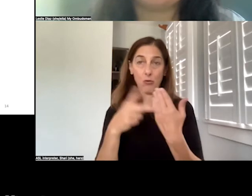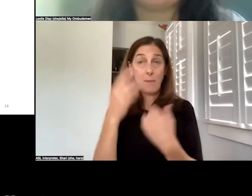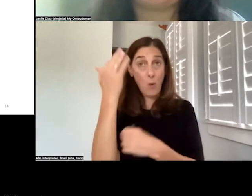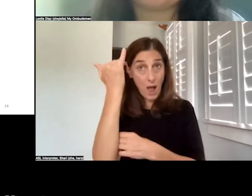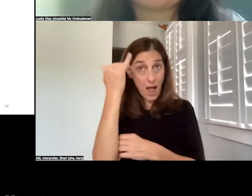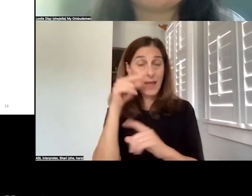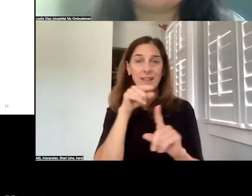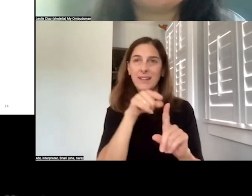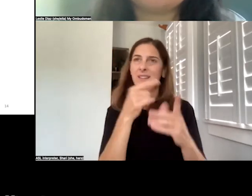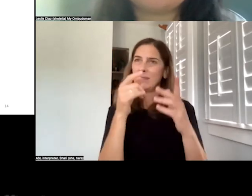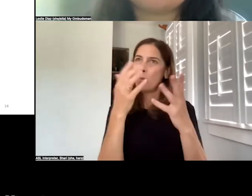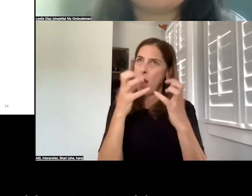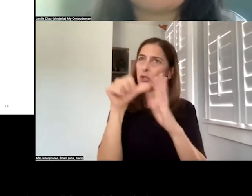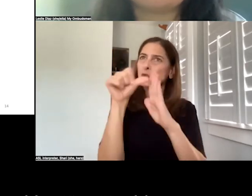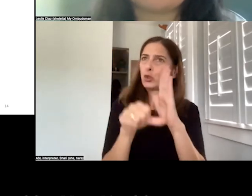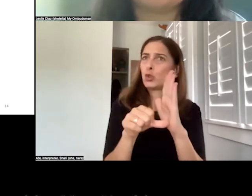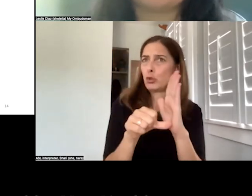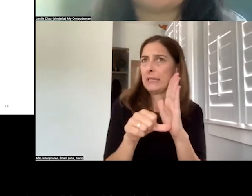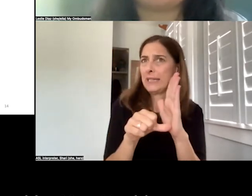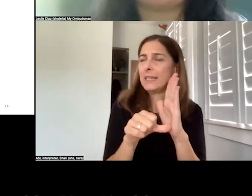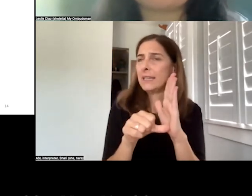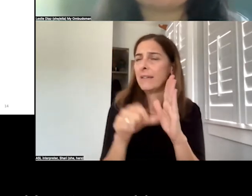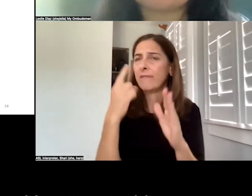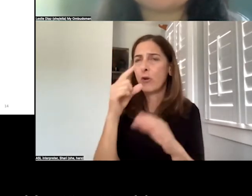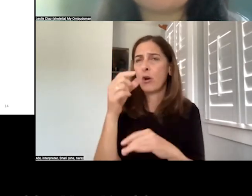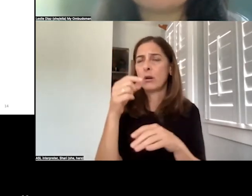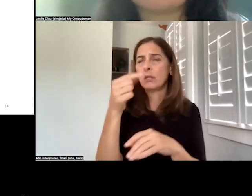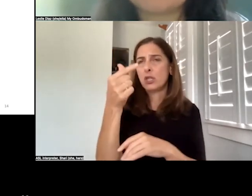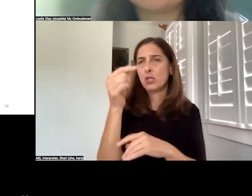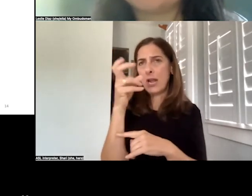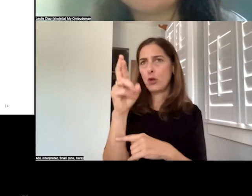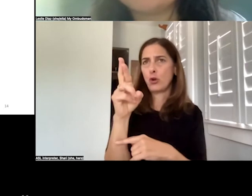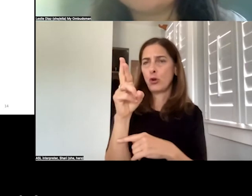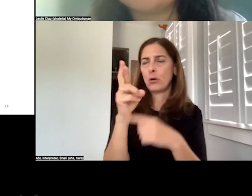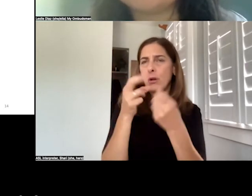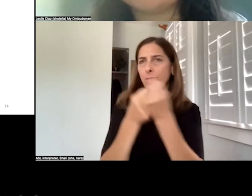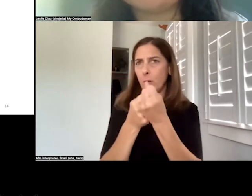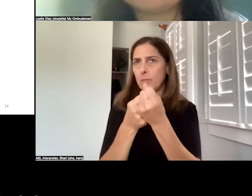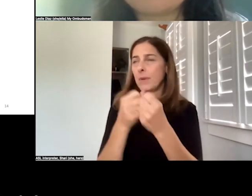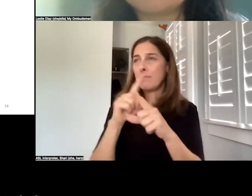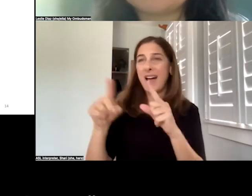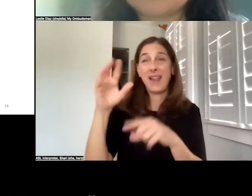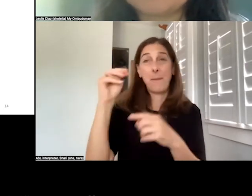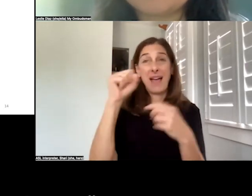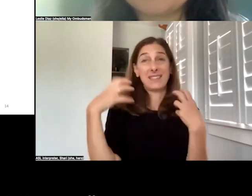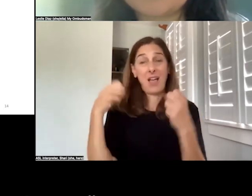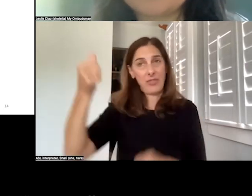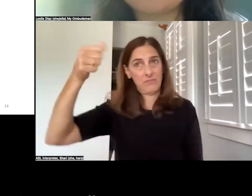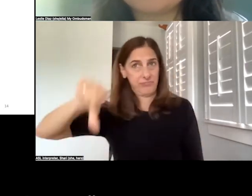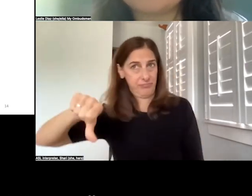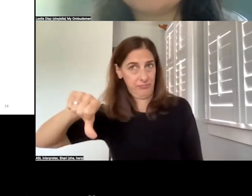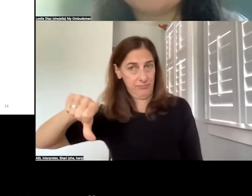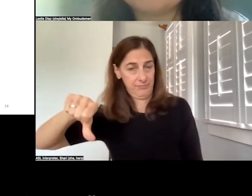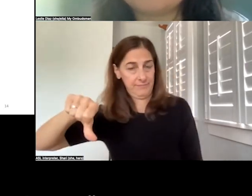affirming surgery authorized and approved by Mass Health. And actually, this is Carla's perhaps the first